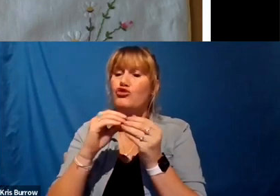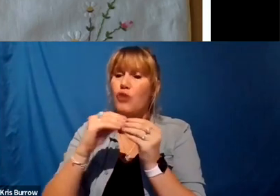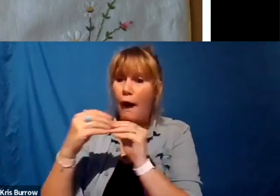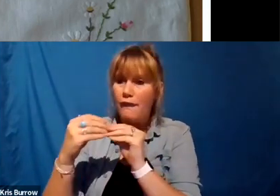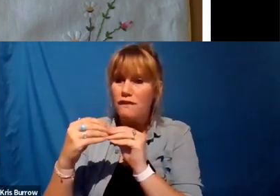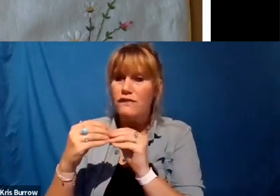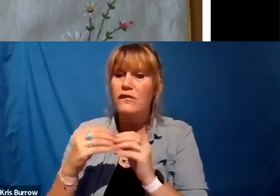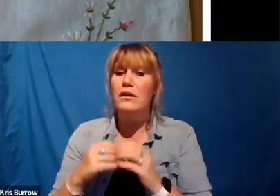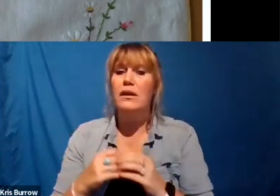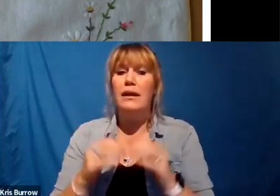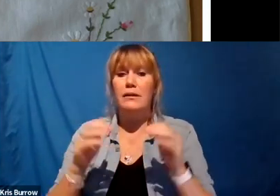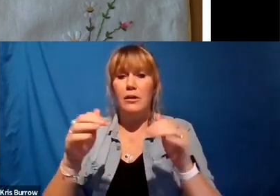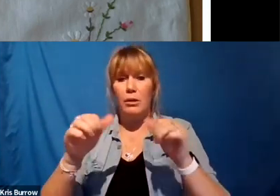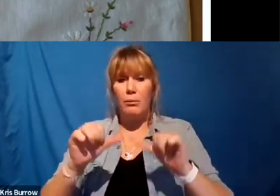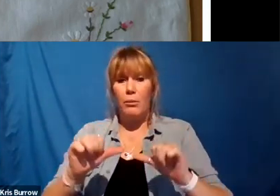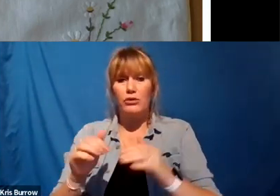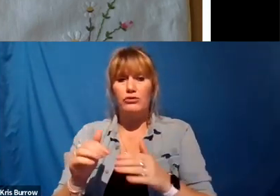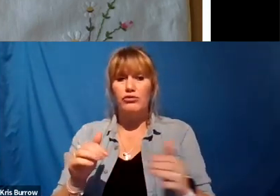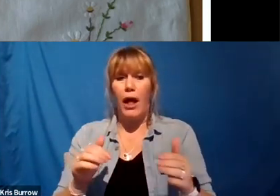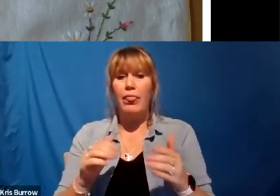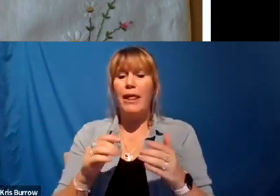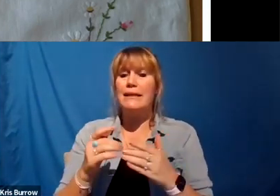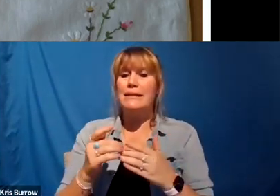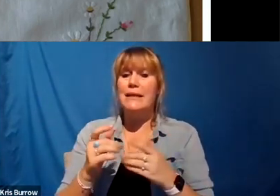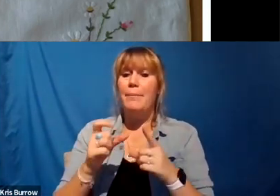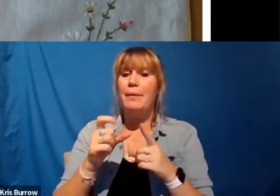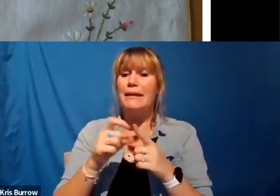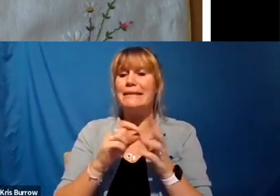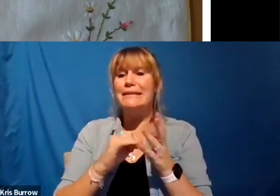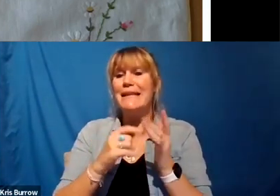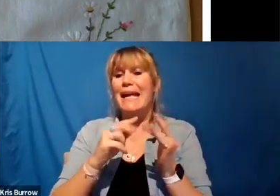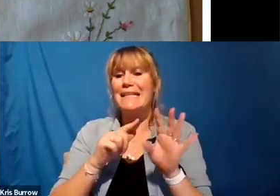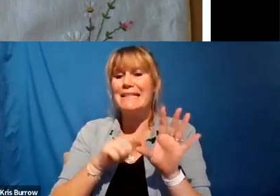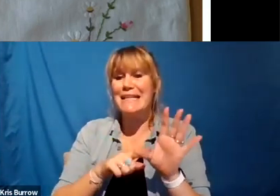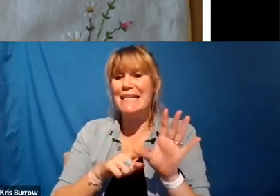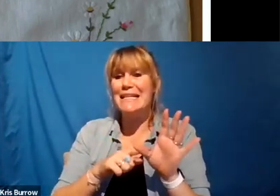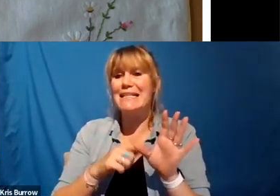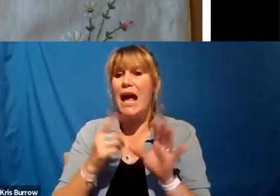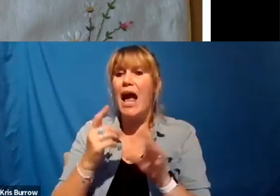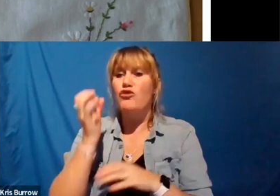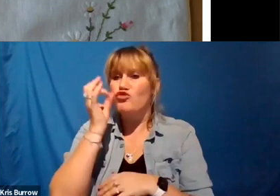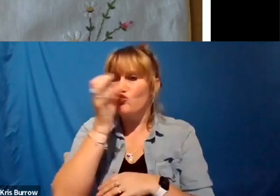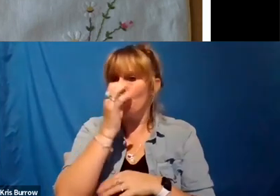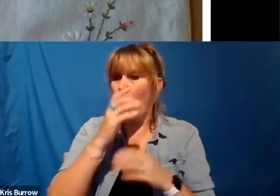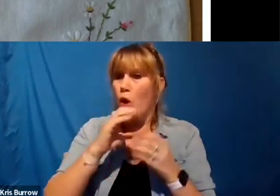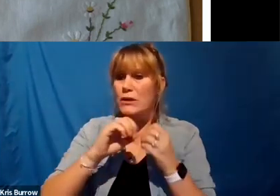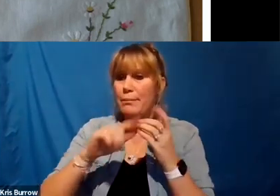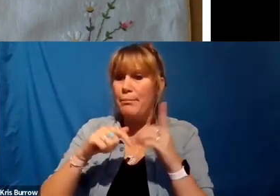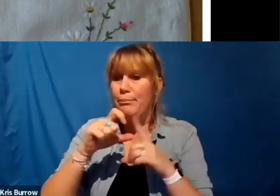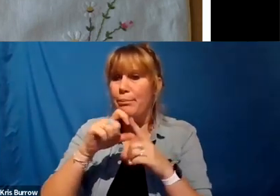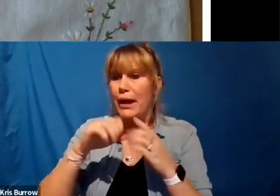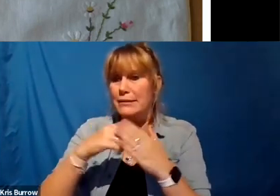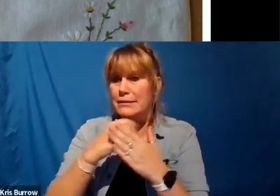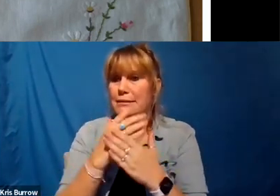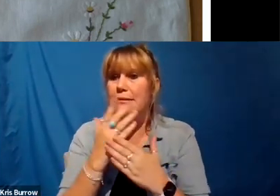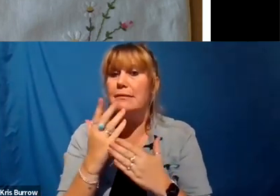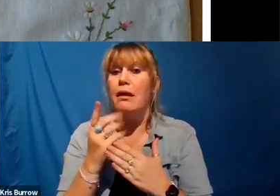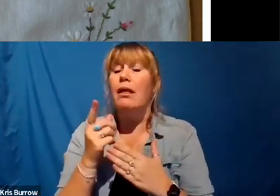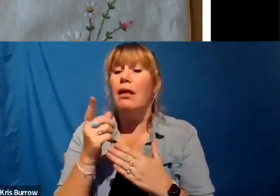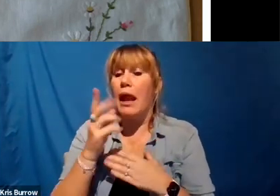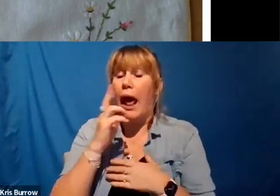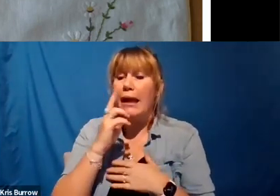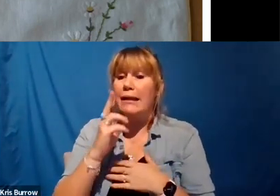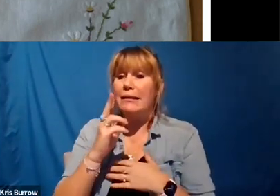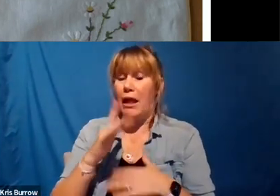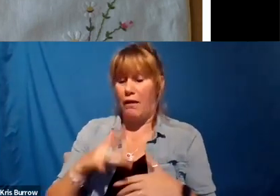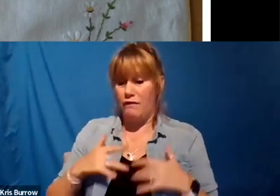textile, and to the bottom right, there's some daisies and rosebuds embroidered. And I see working with textiles of this kind, found